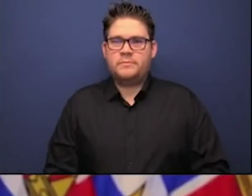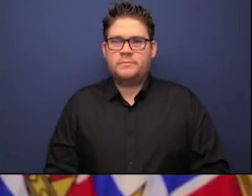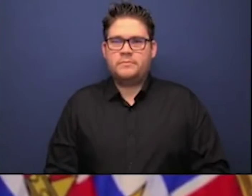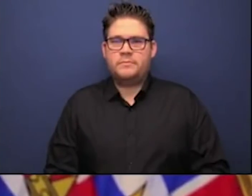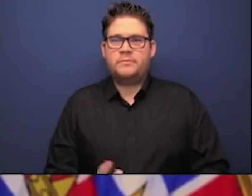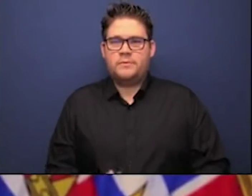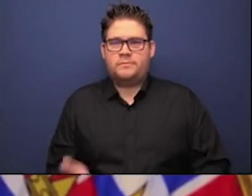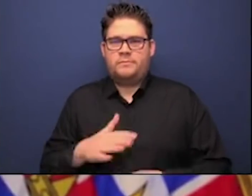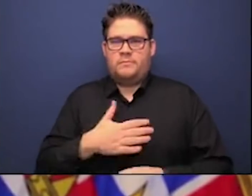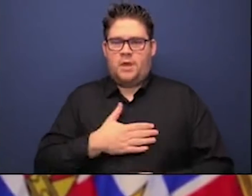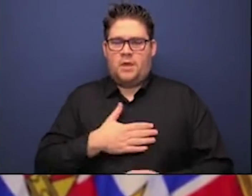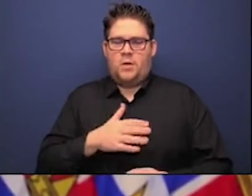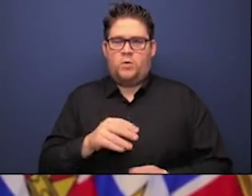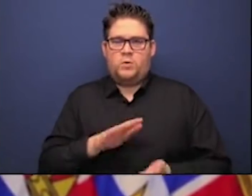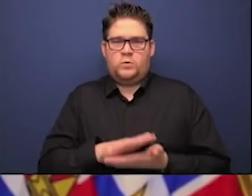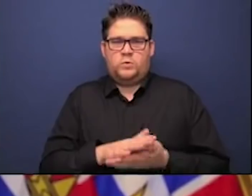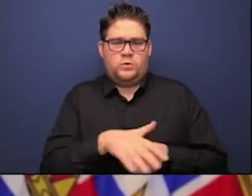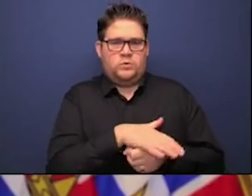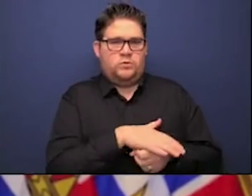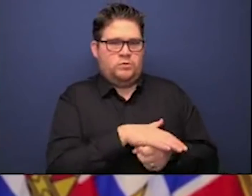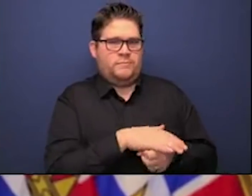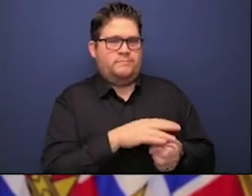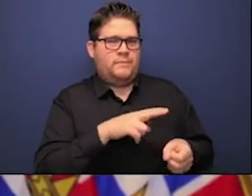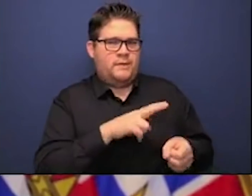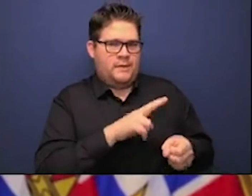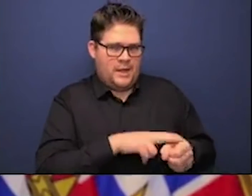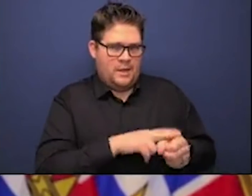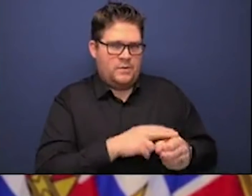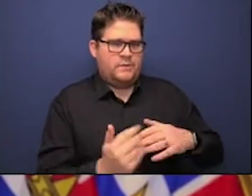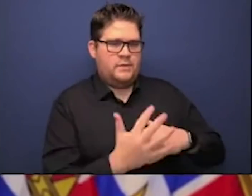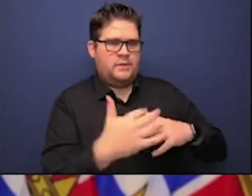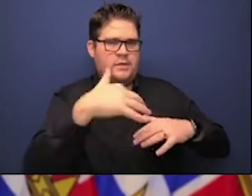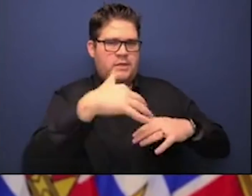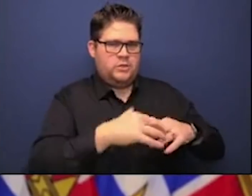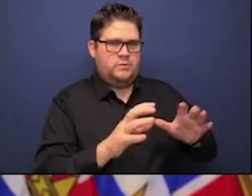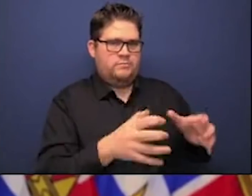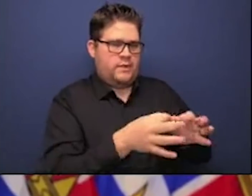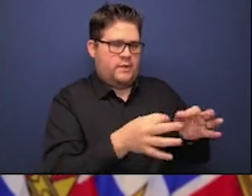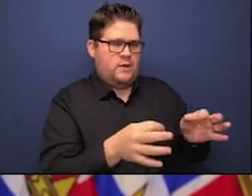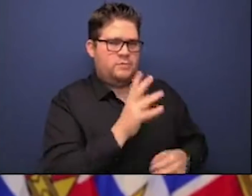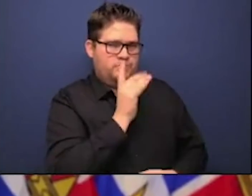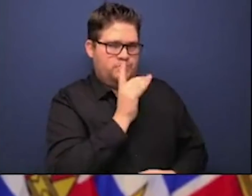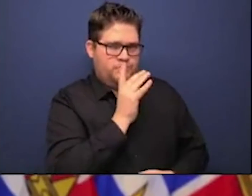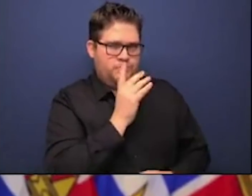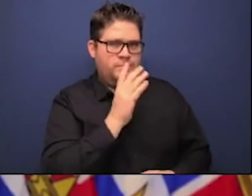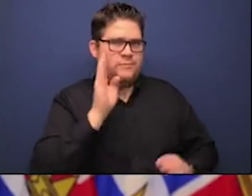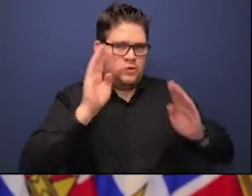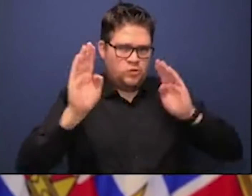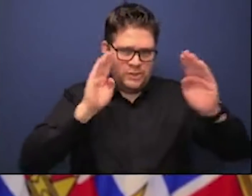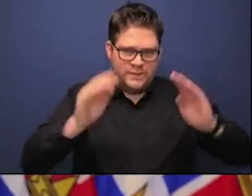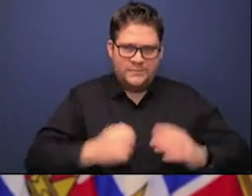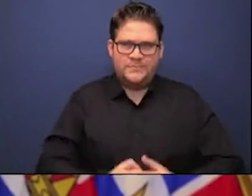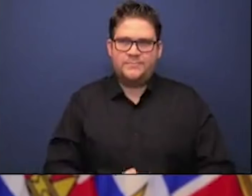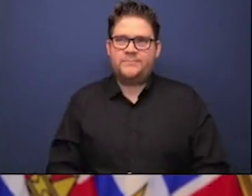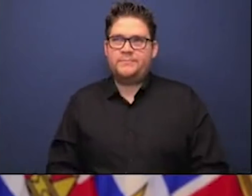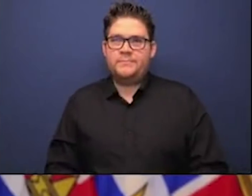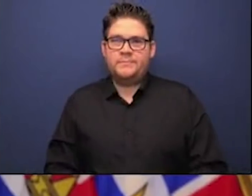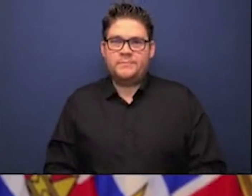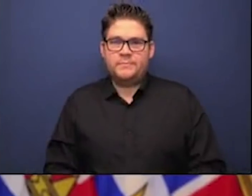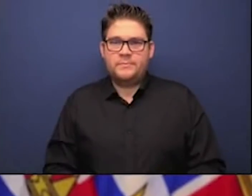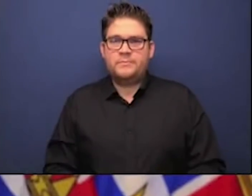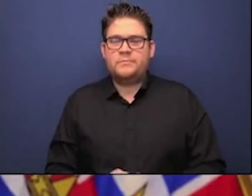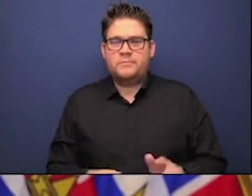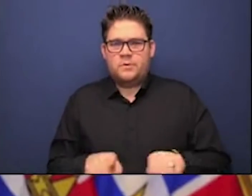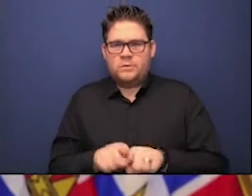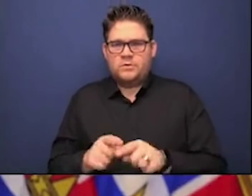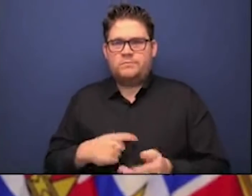Ladysmith Public Schools, is situated. I also want to acknowledge that I am grateful to be on the territories of the Lekwungen-speaking peoples of